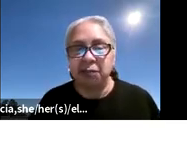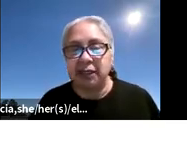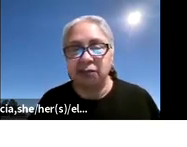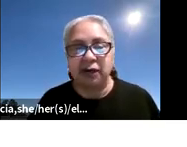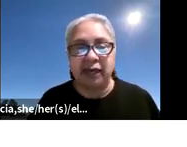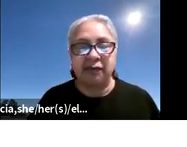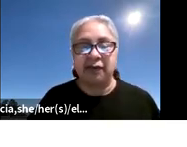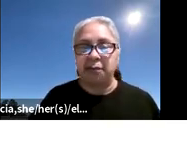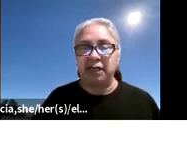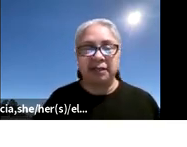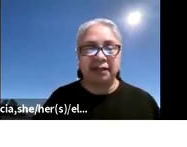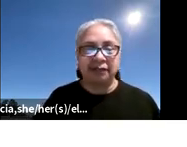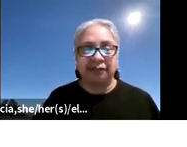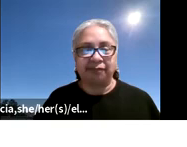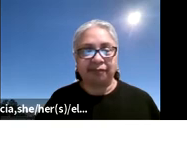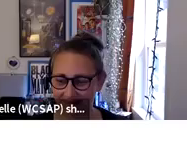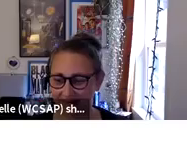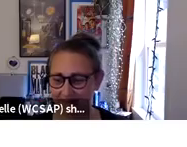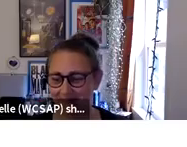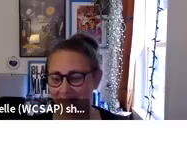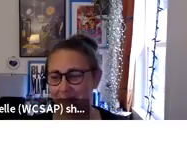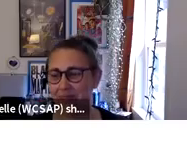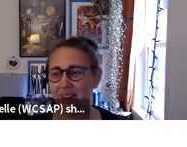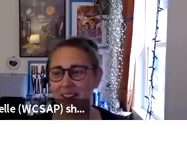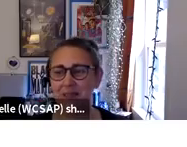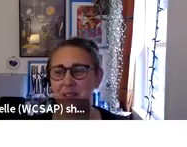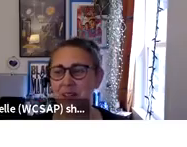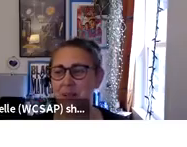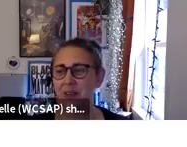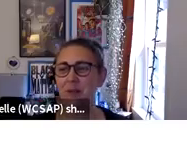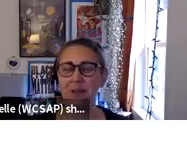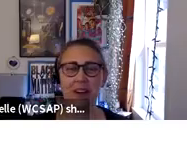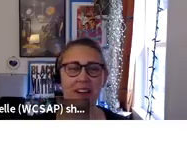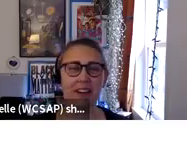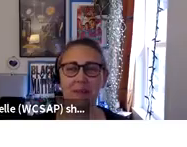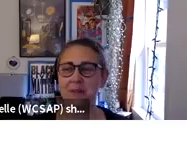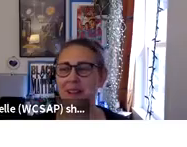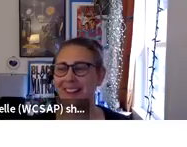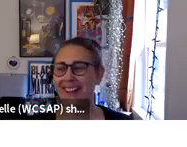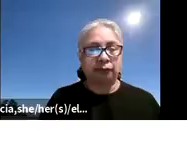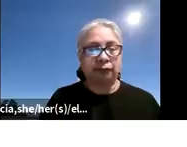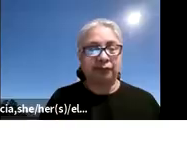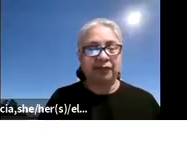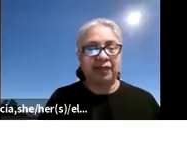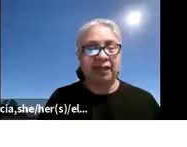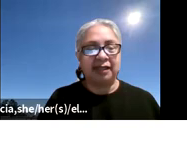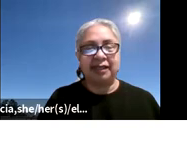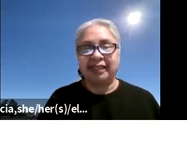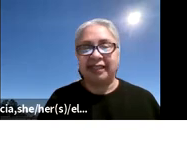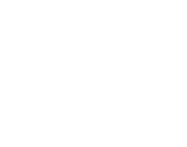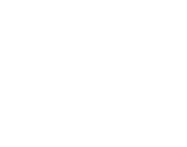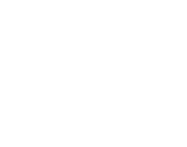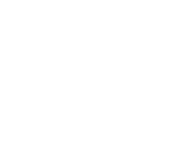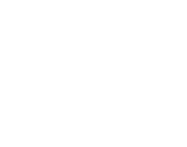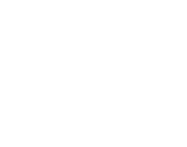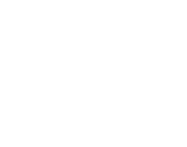in the spots where I missed. Mm-hmm. Yeah, we try to be very, we do this together a